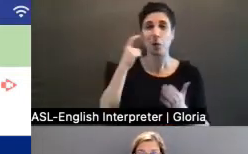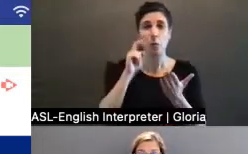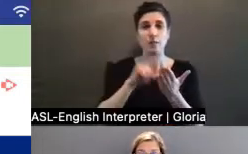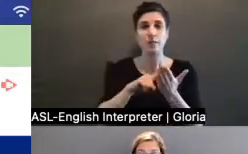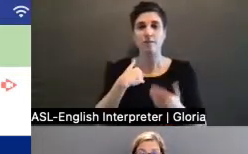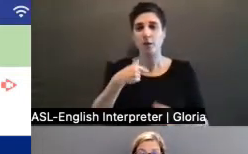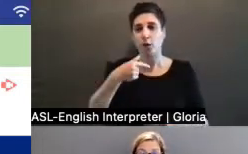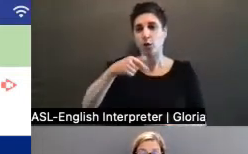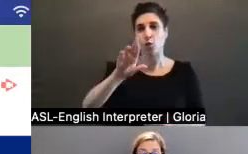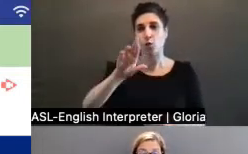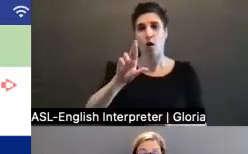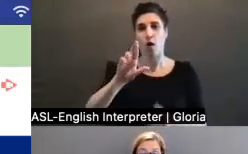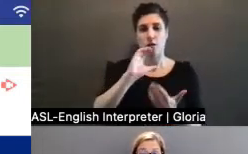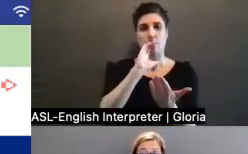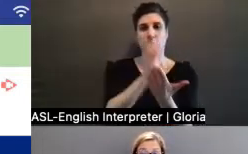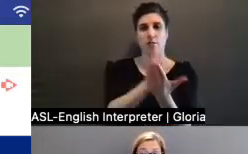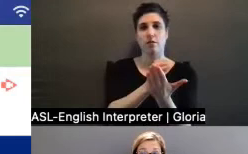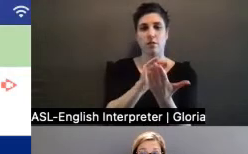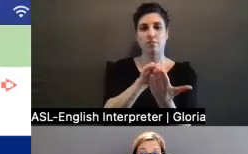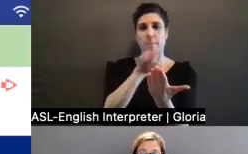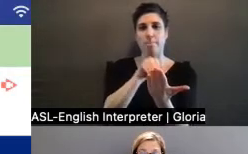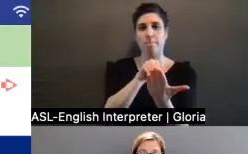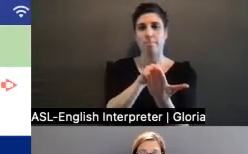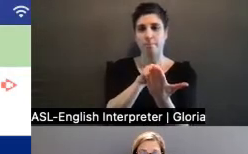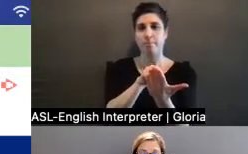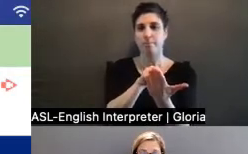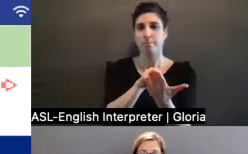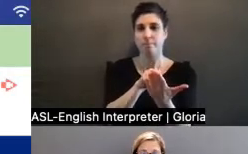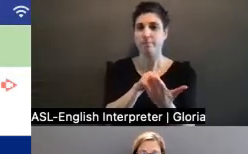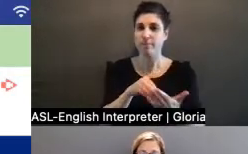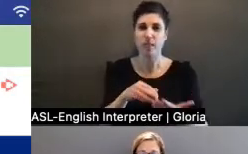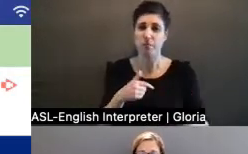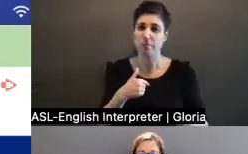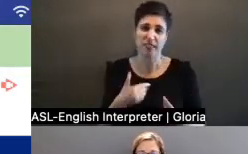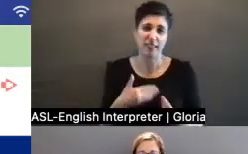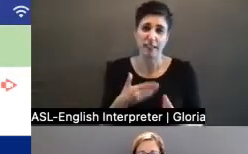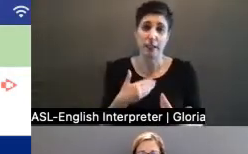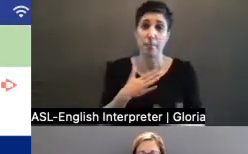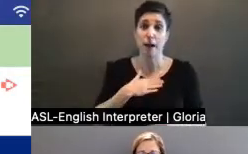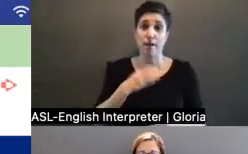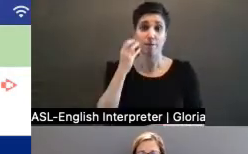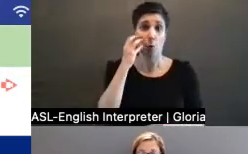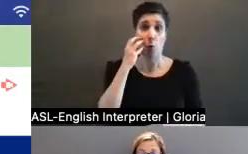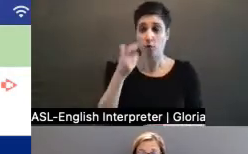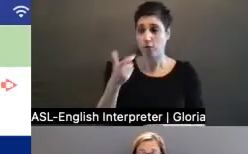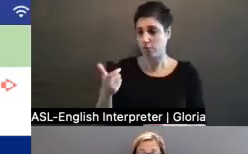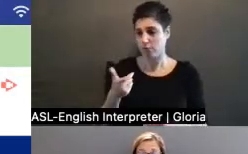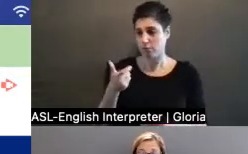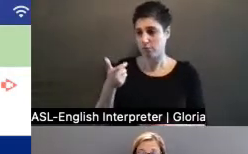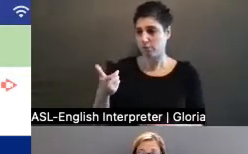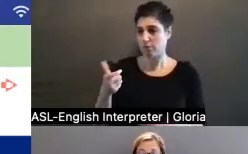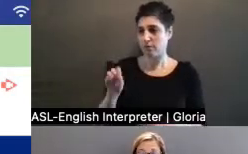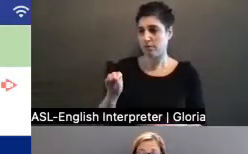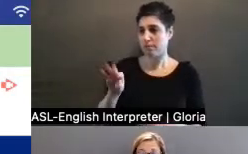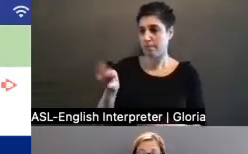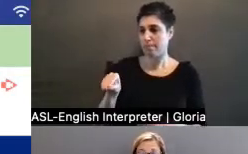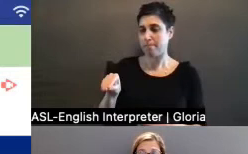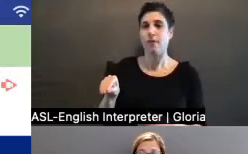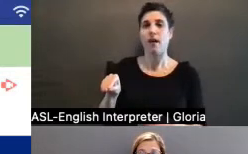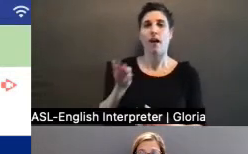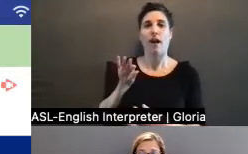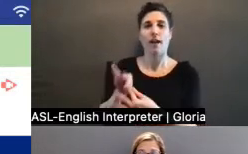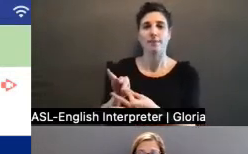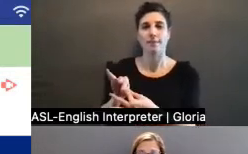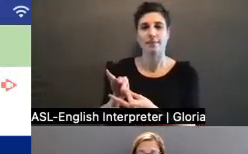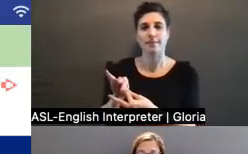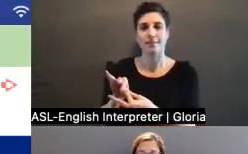because it was bigger for me. I was able to point my phone at it and very quickly join the session. Again, that's something we need to